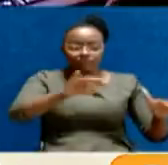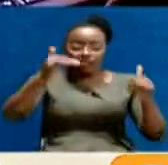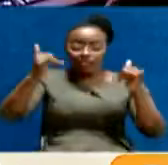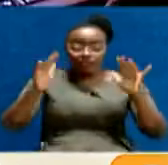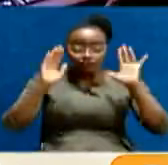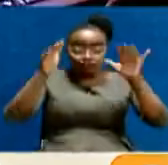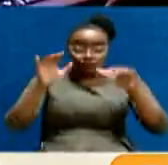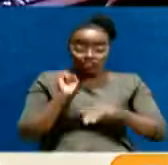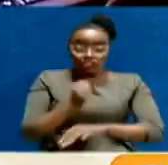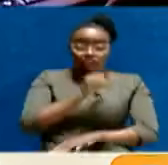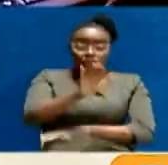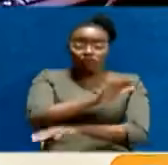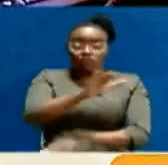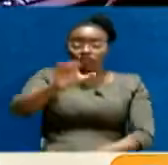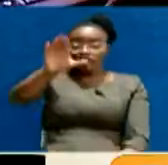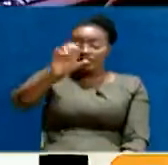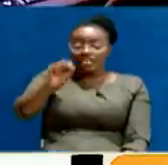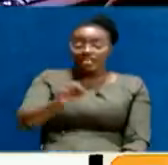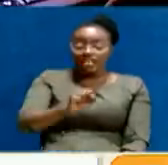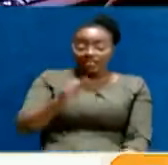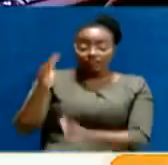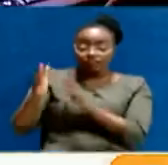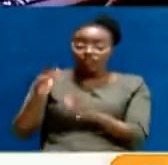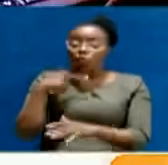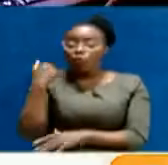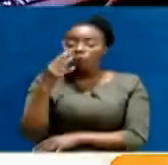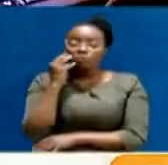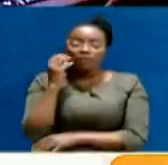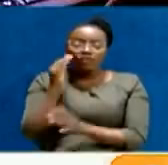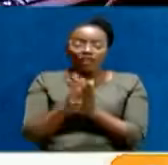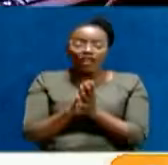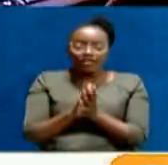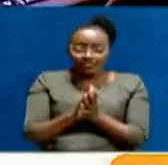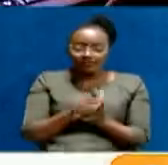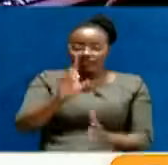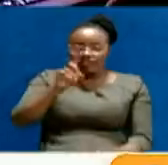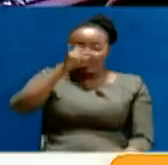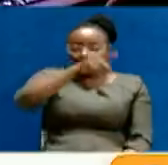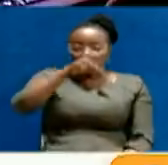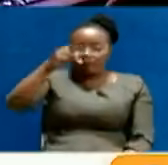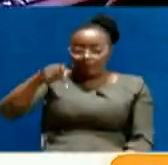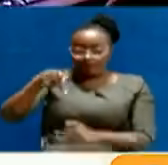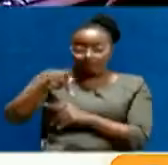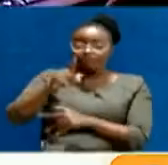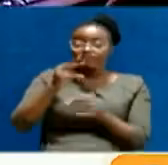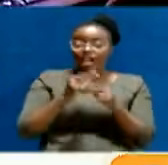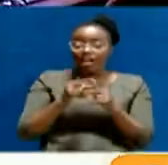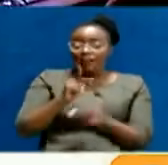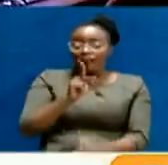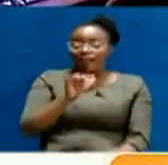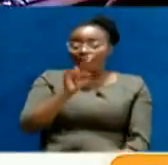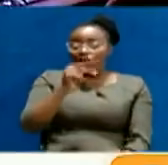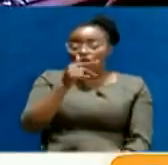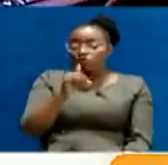Let me now take you to the Senate, where Interior Cabinet Secretary Dr. Fred Matiang’i and the Director of Criminal Investigations George Kinoti